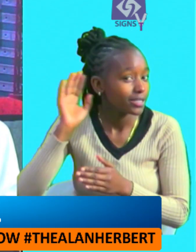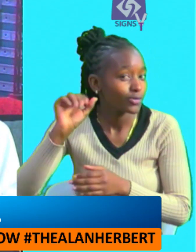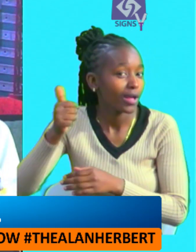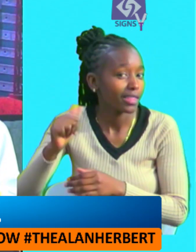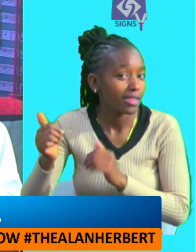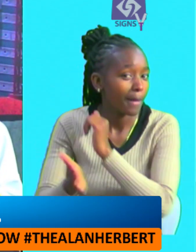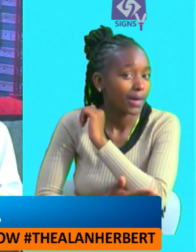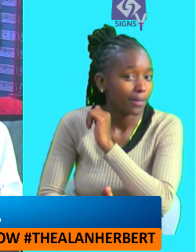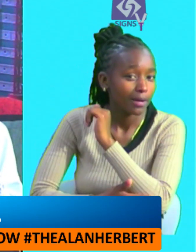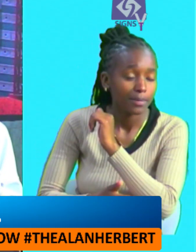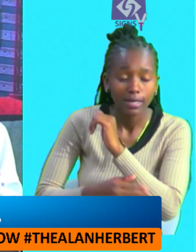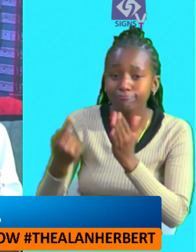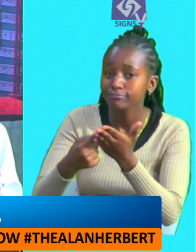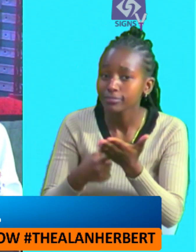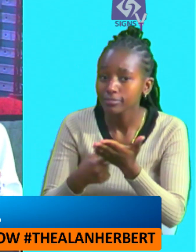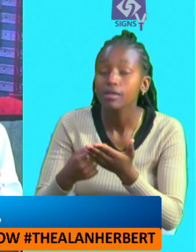ka podcast.